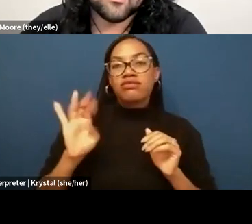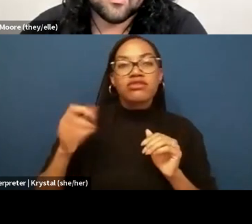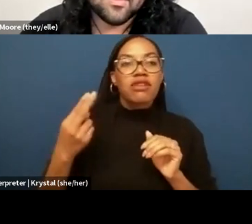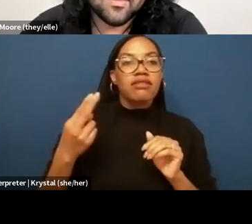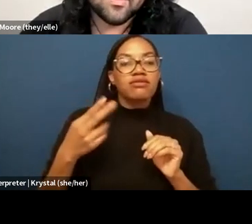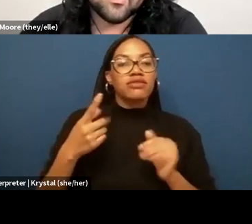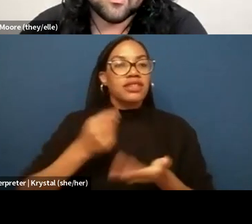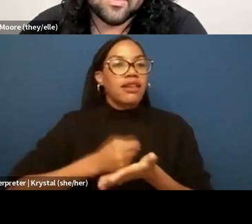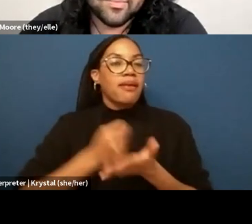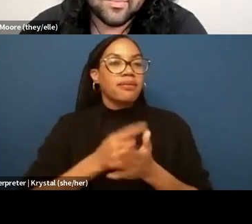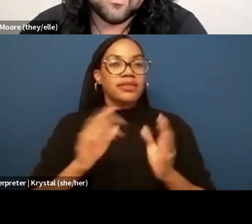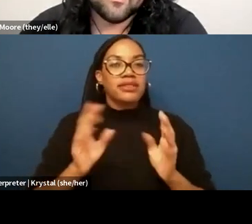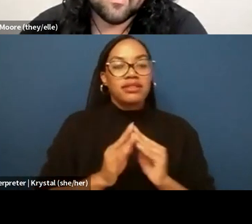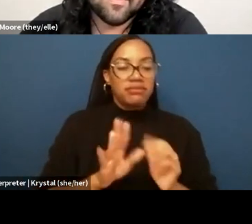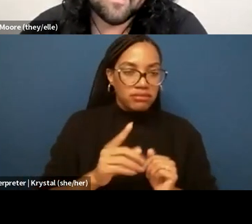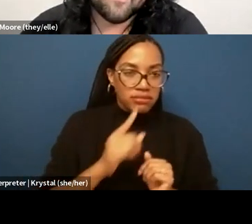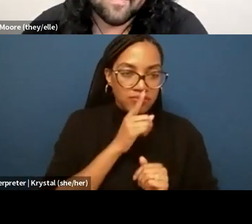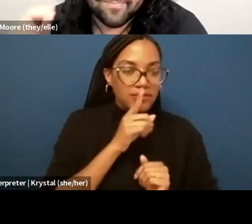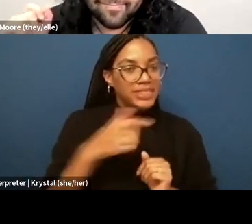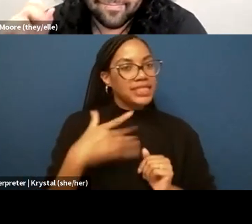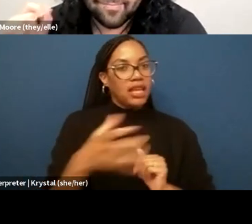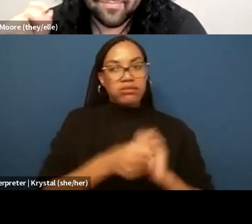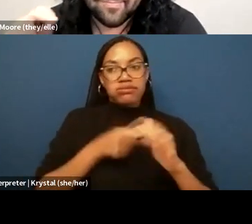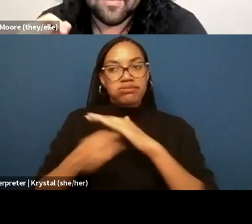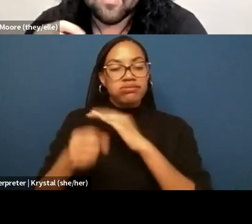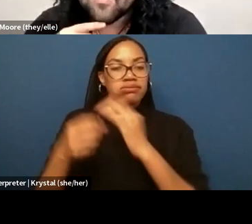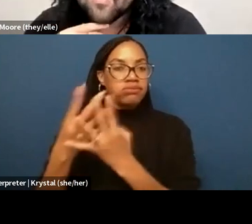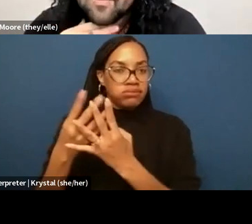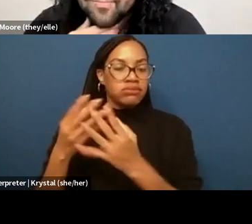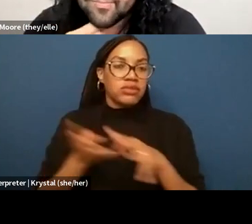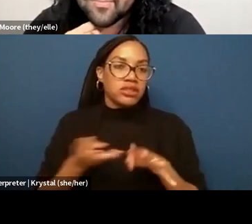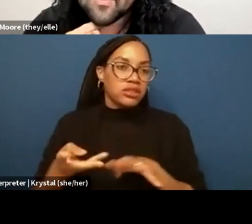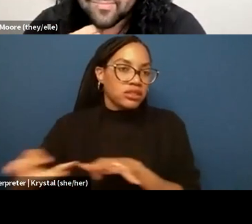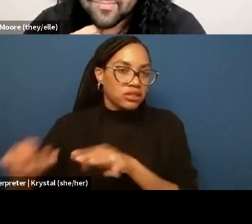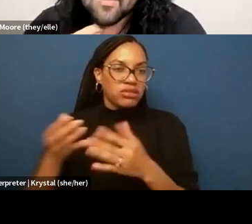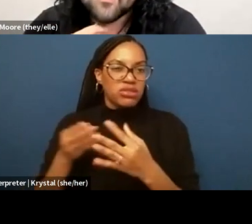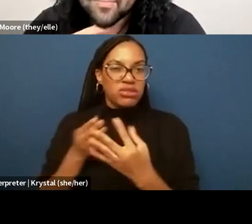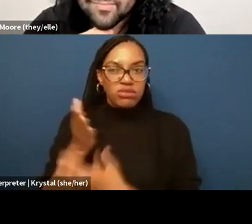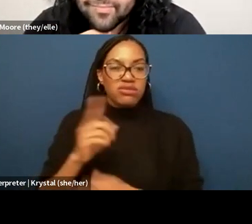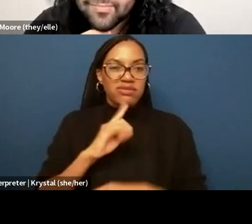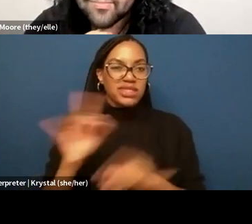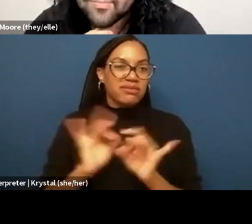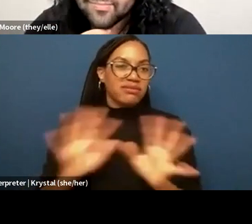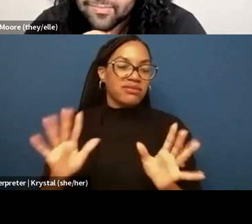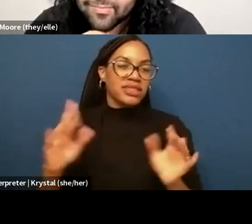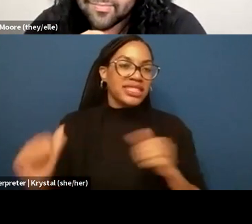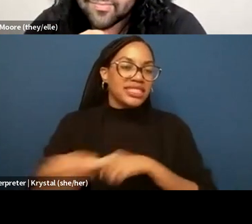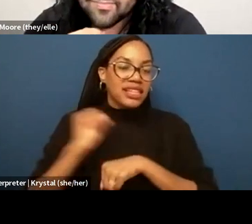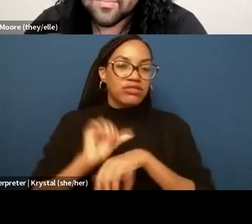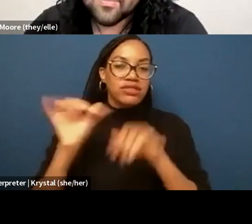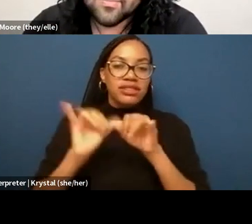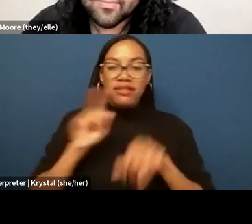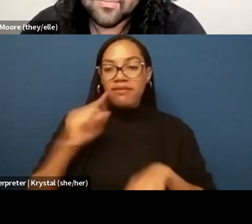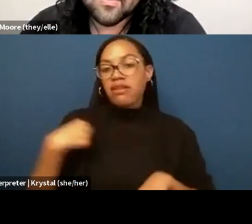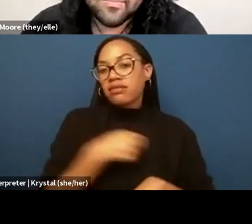really destructive and damaging and dangerous to our folks, right? So naming that legacy of harm, knowing that it is still